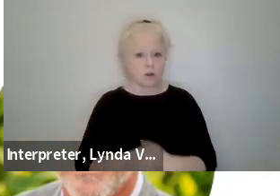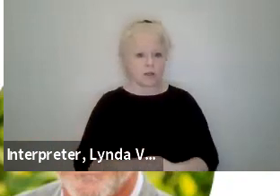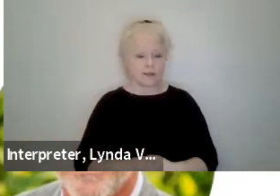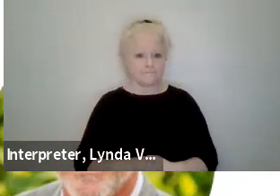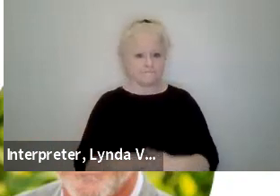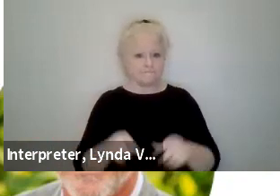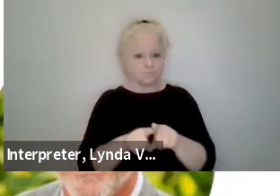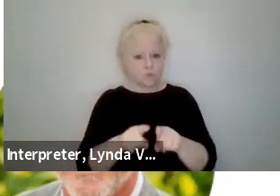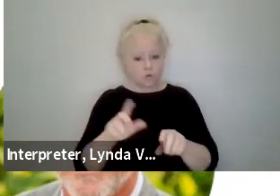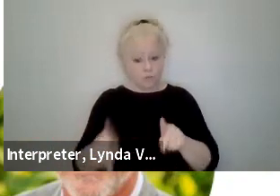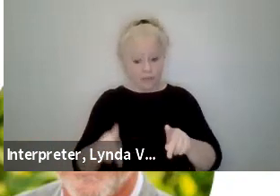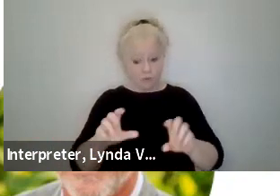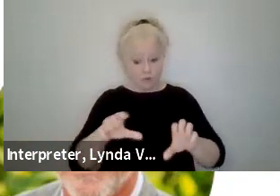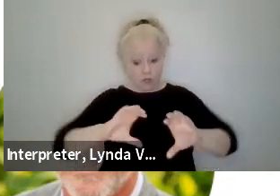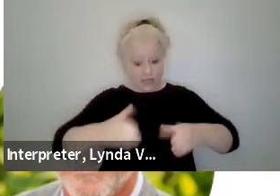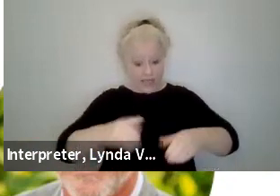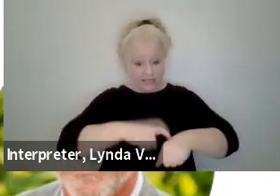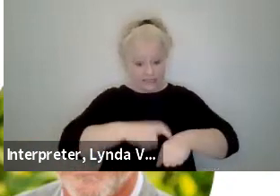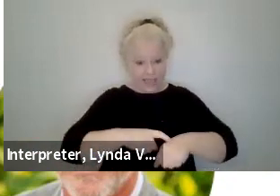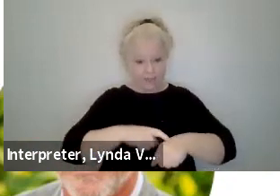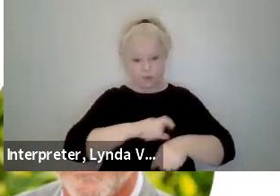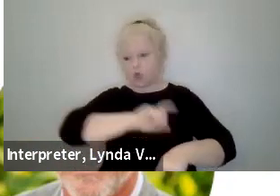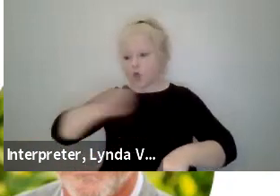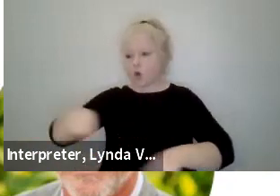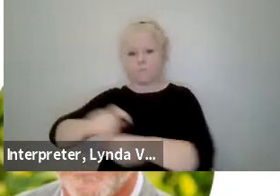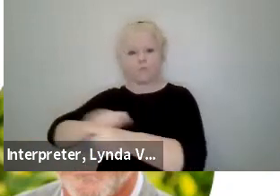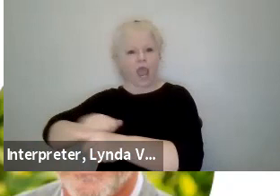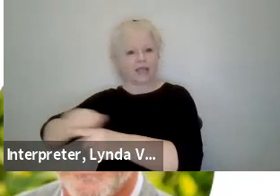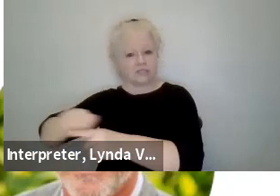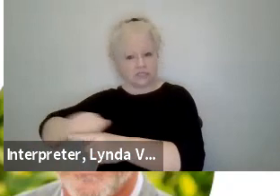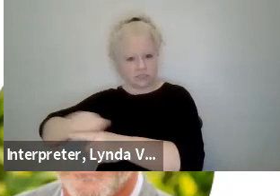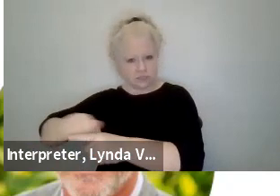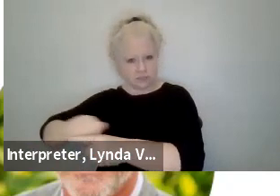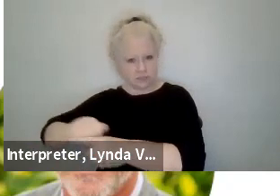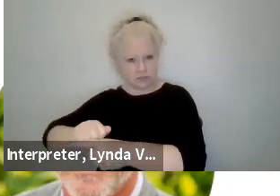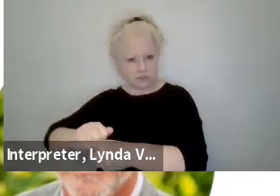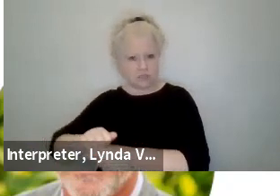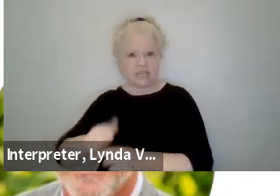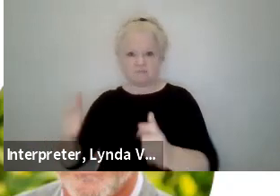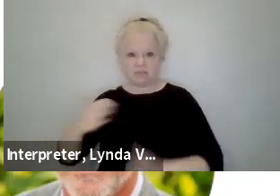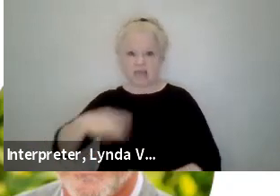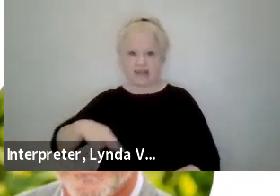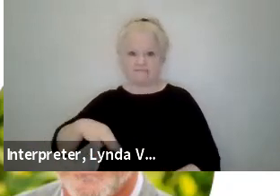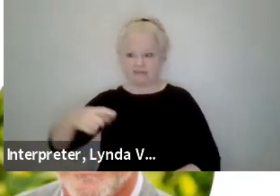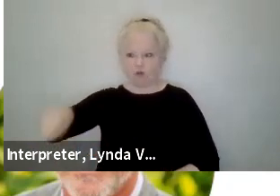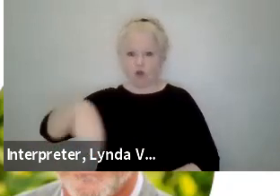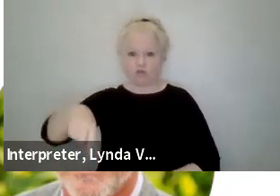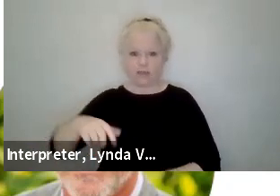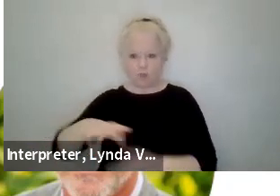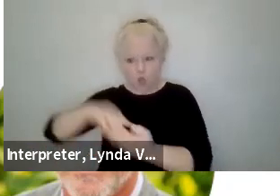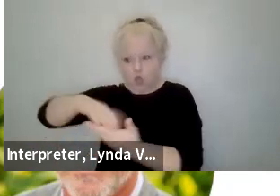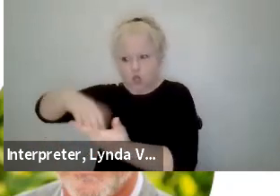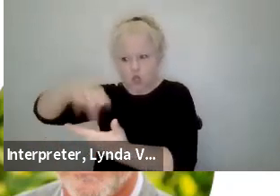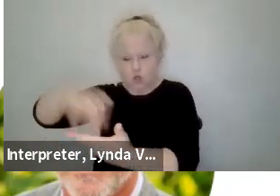in the class could then, practice. So that was a huge benefit, and those were the benefits to us. But here are some things that you may or